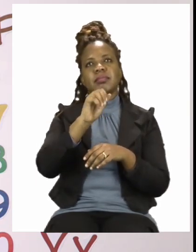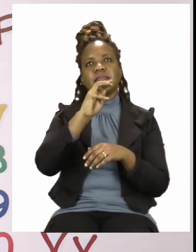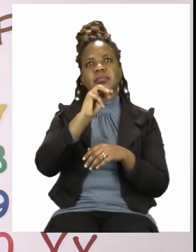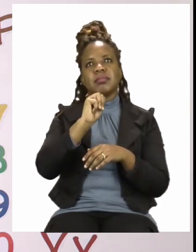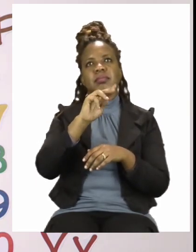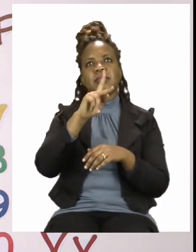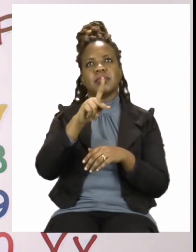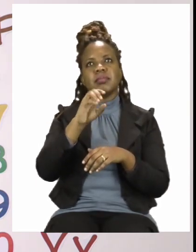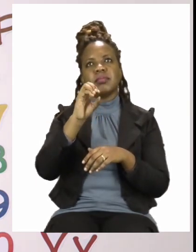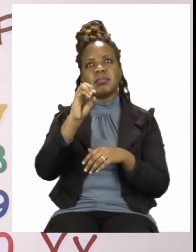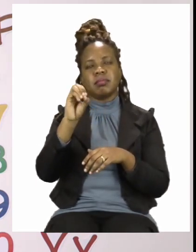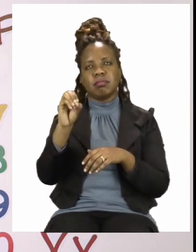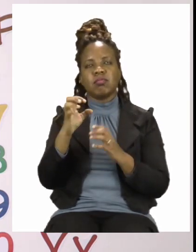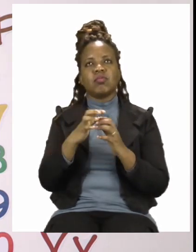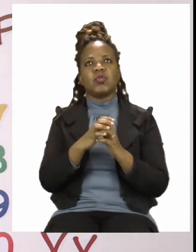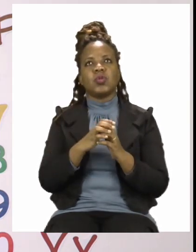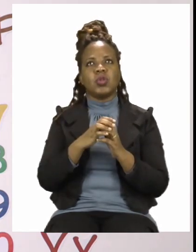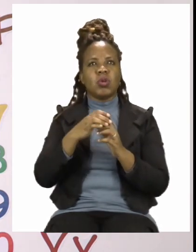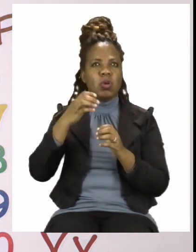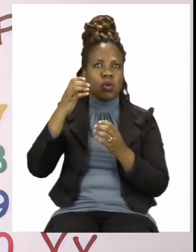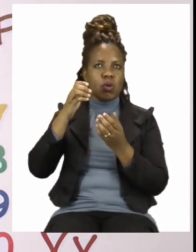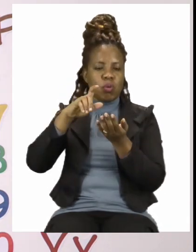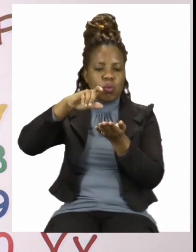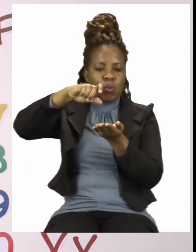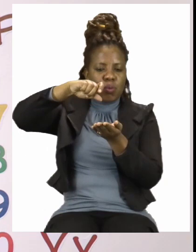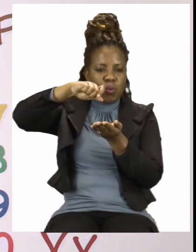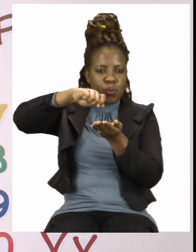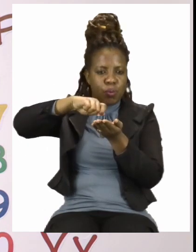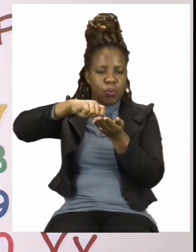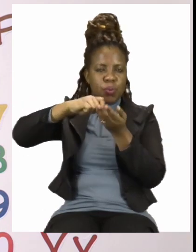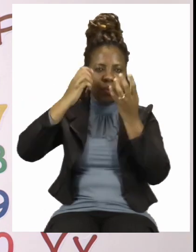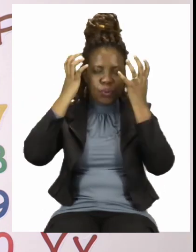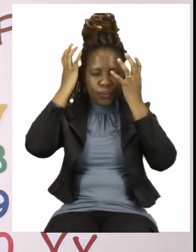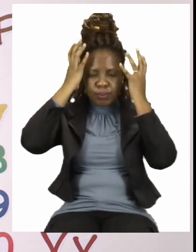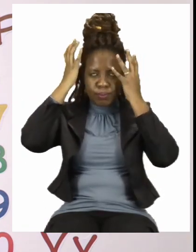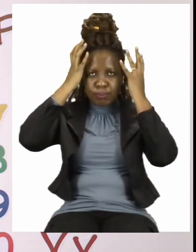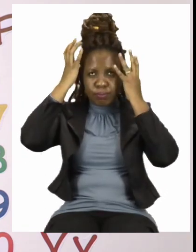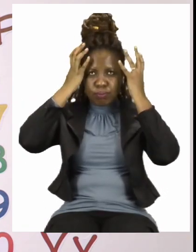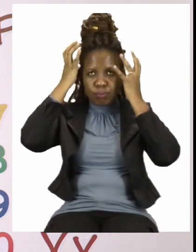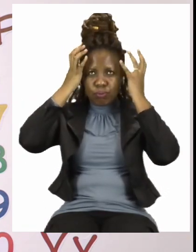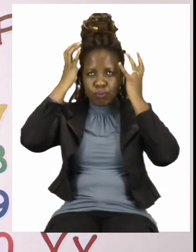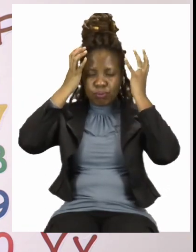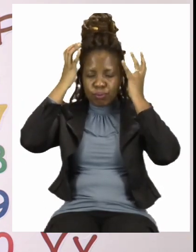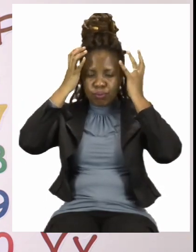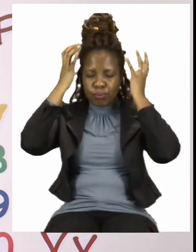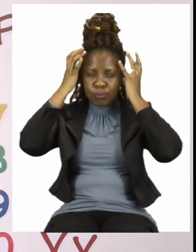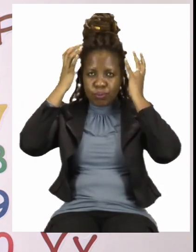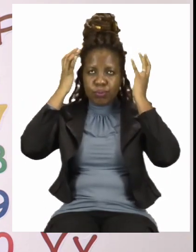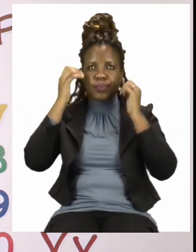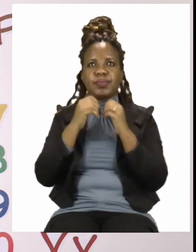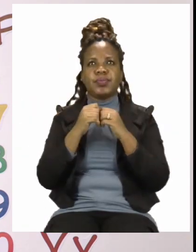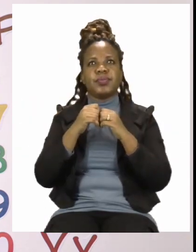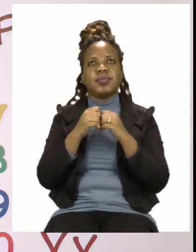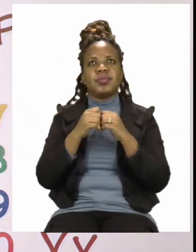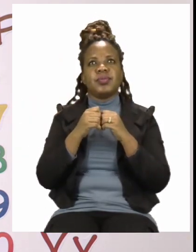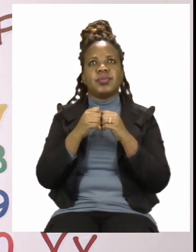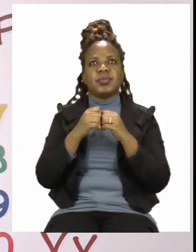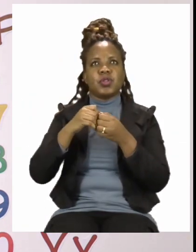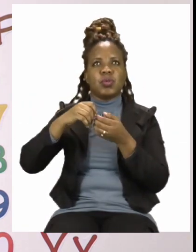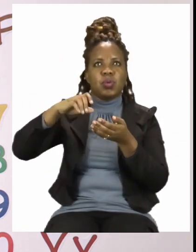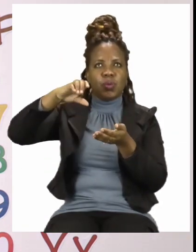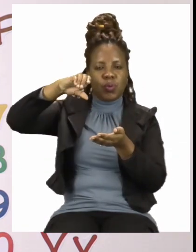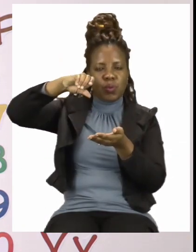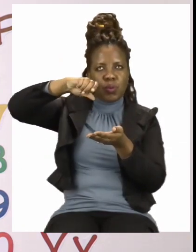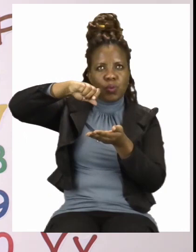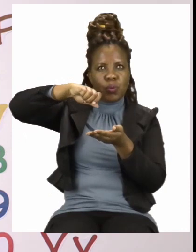head when we want to clean our hair. We take the shampoo bottle and then